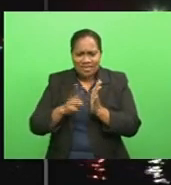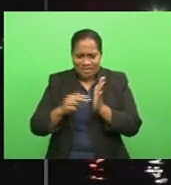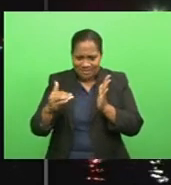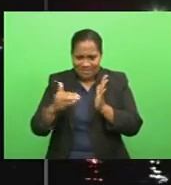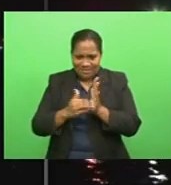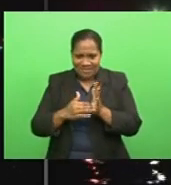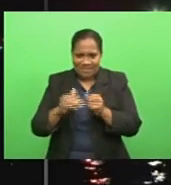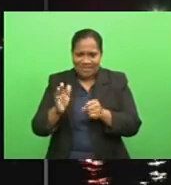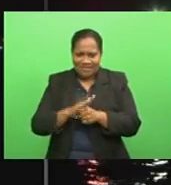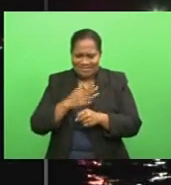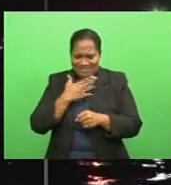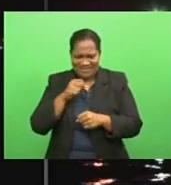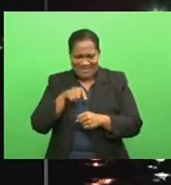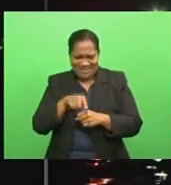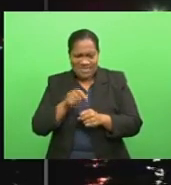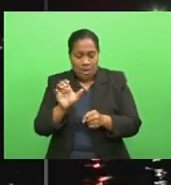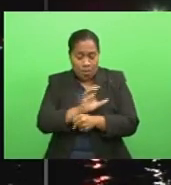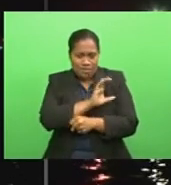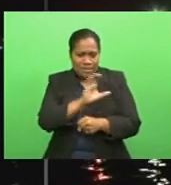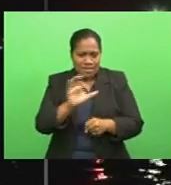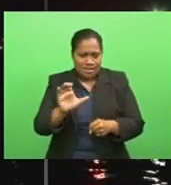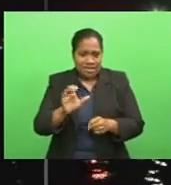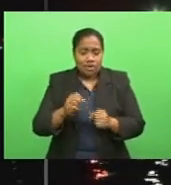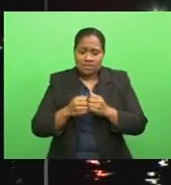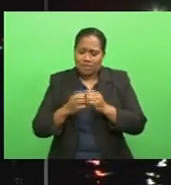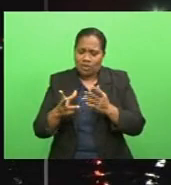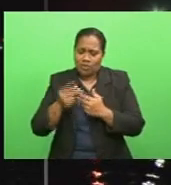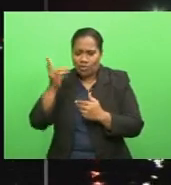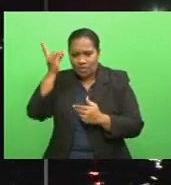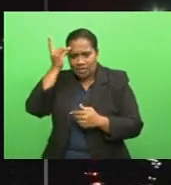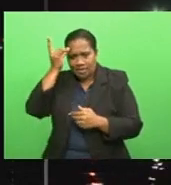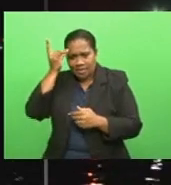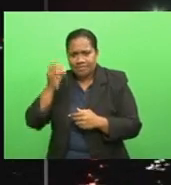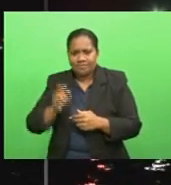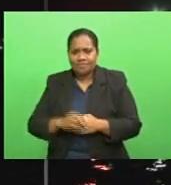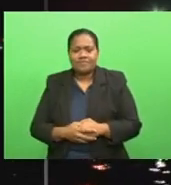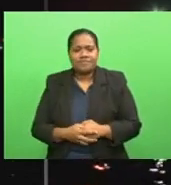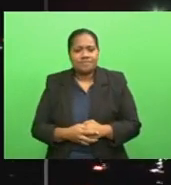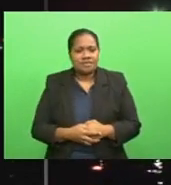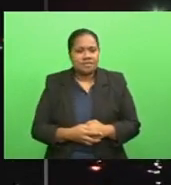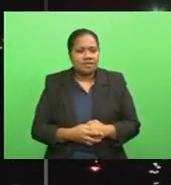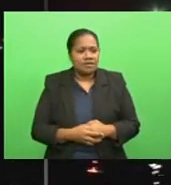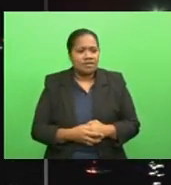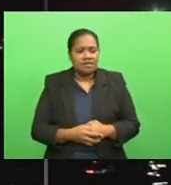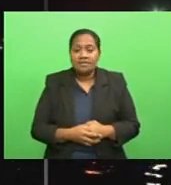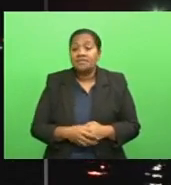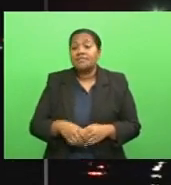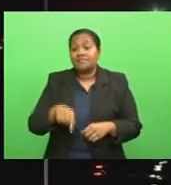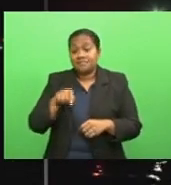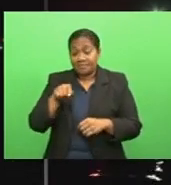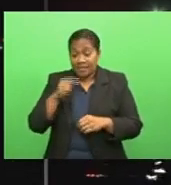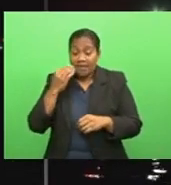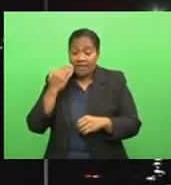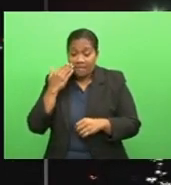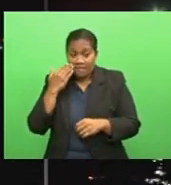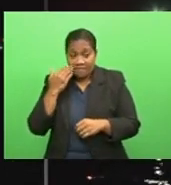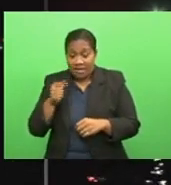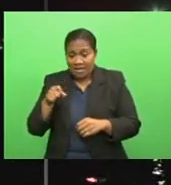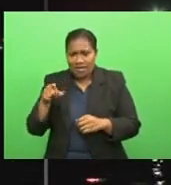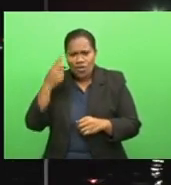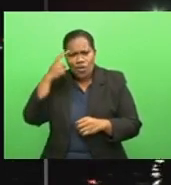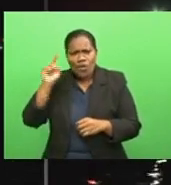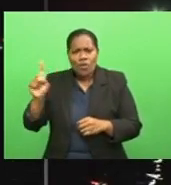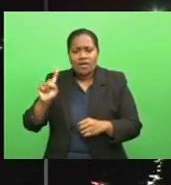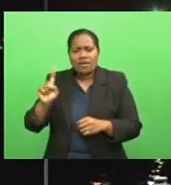independence since she started her own company with her dad called Downlights New Zealand. While finding a job is difficult as it is and can be